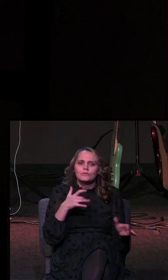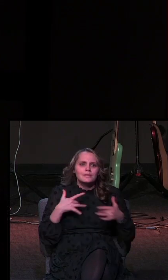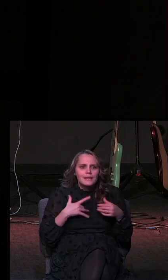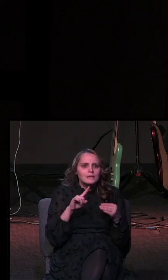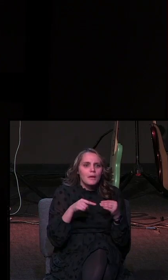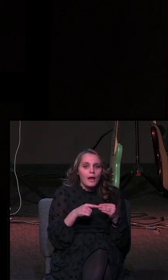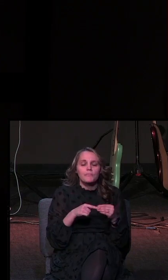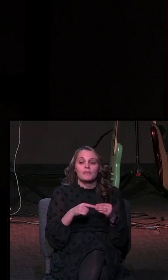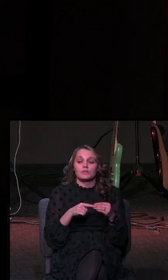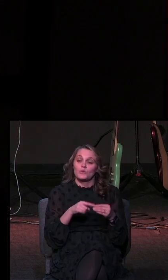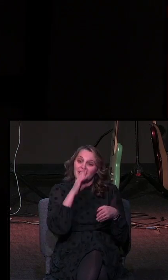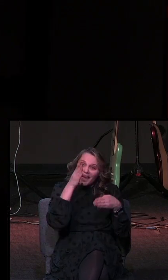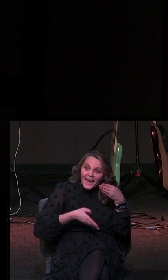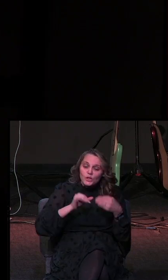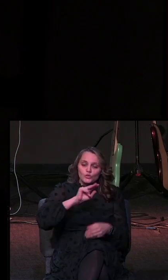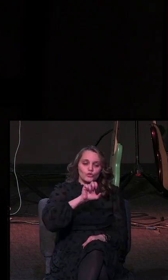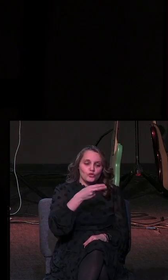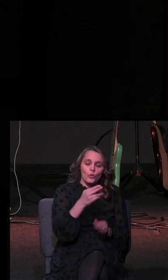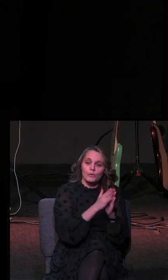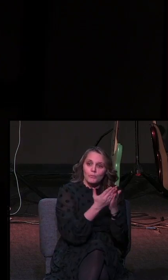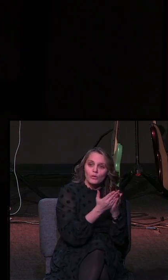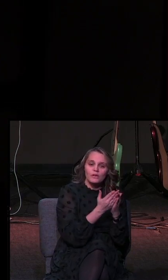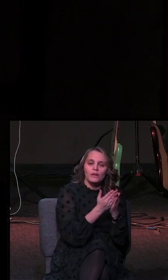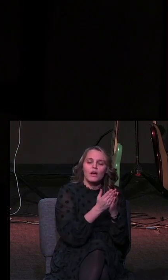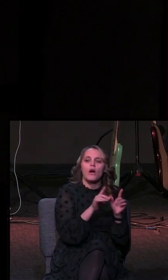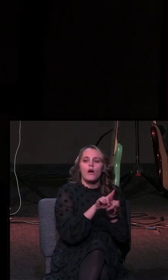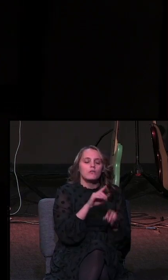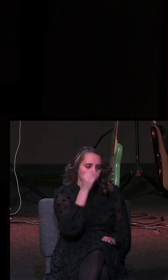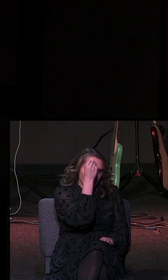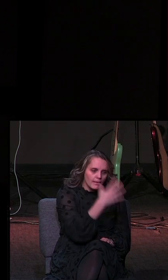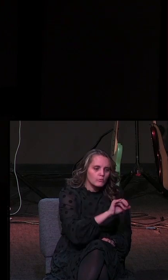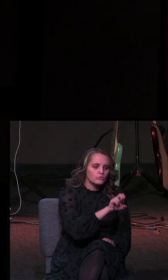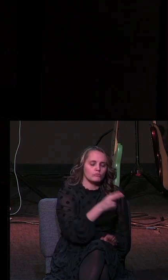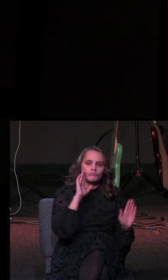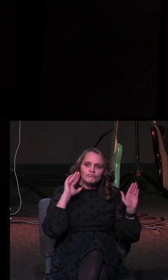the entire book of Jonah putting Jonah's focus on that as well.